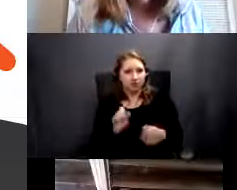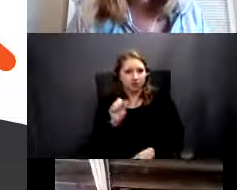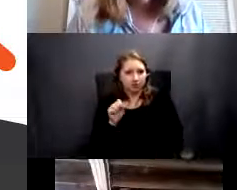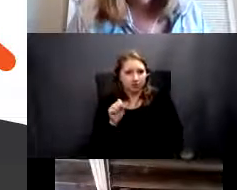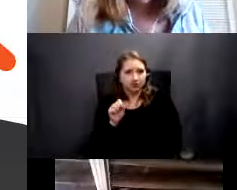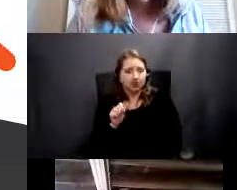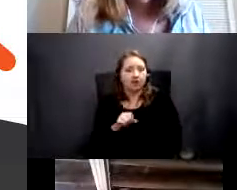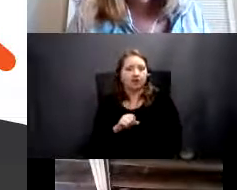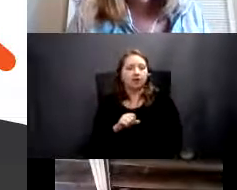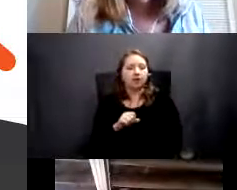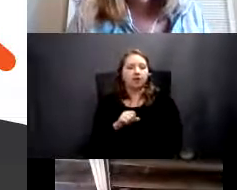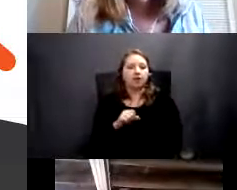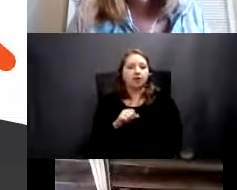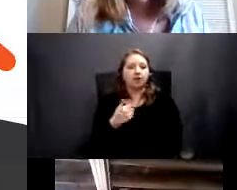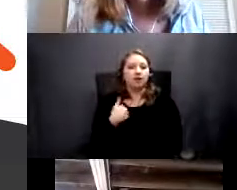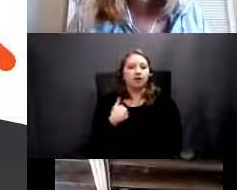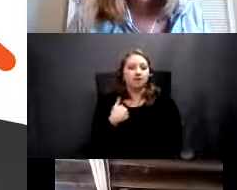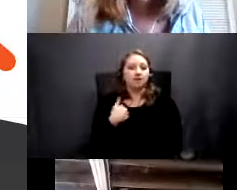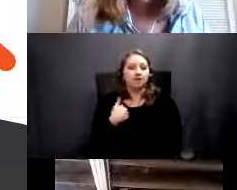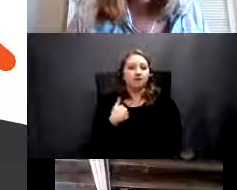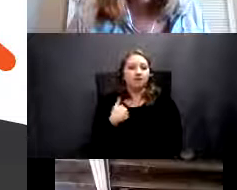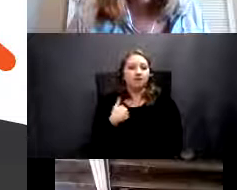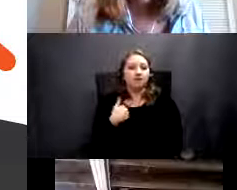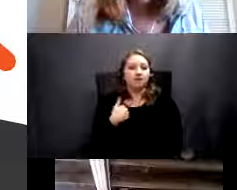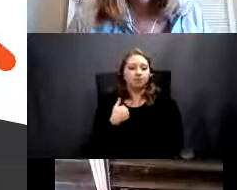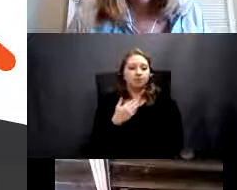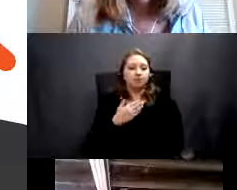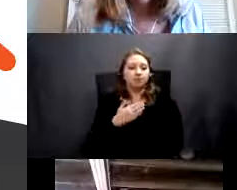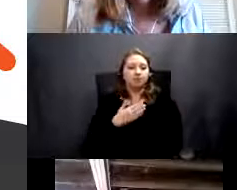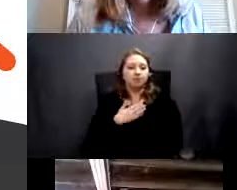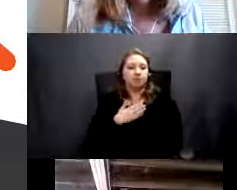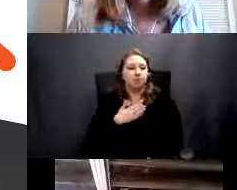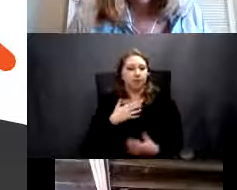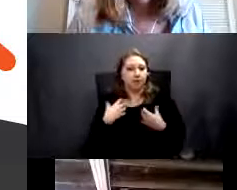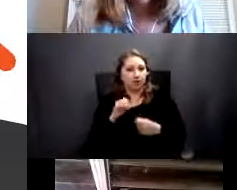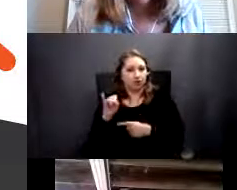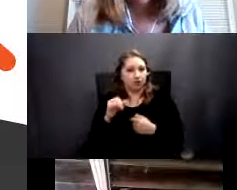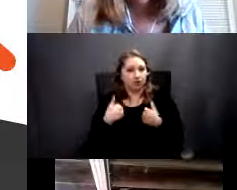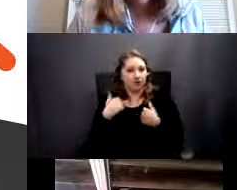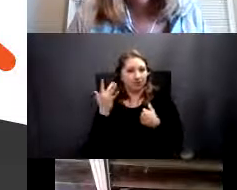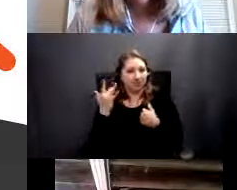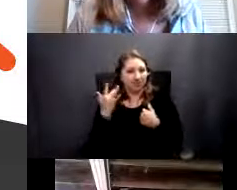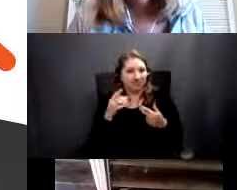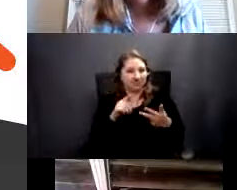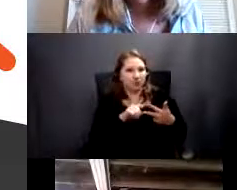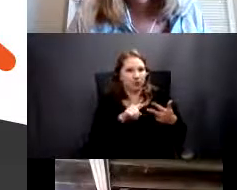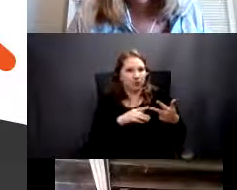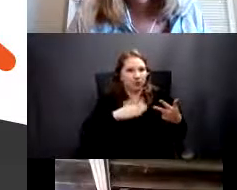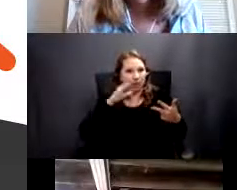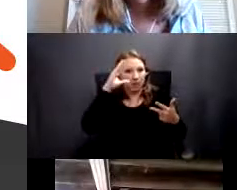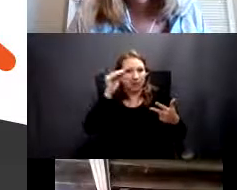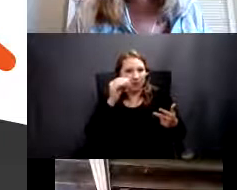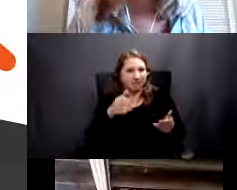you know, I have the type of health insurance I have because I still have 2 boys in hockey and one of them is accident